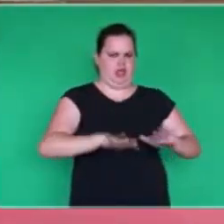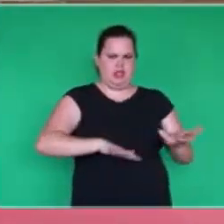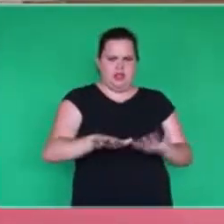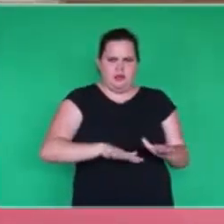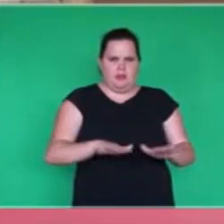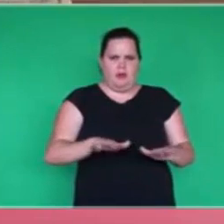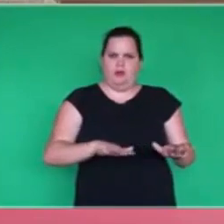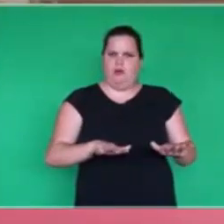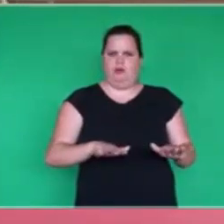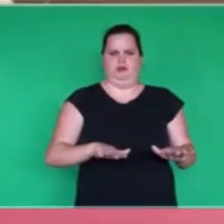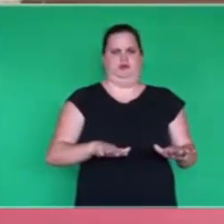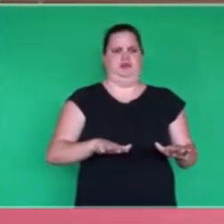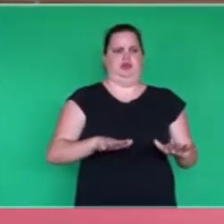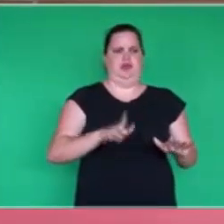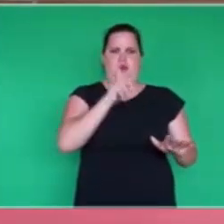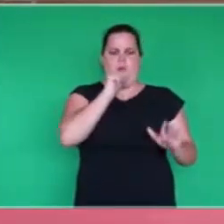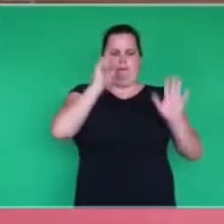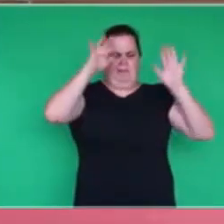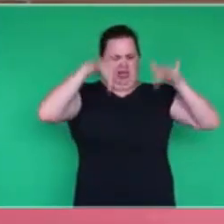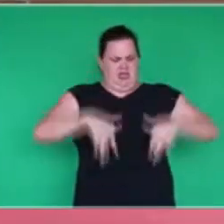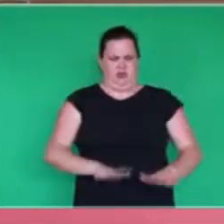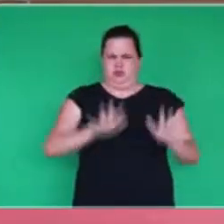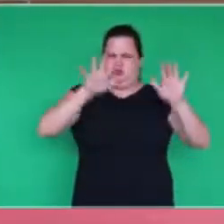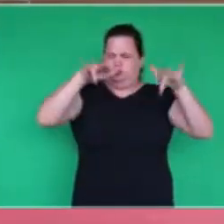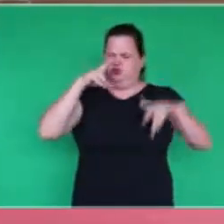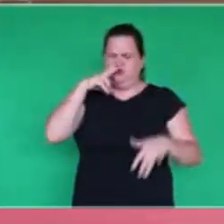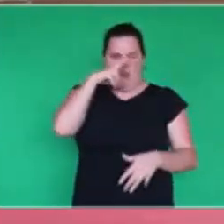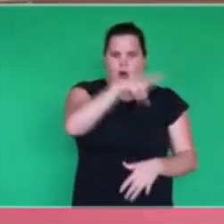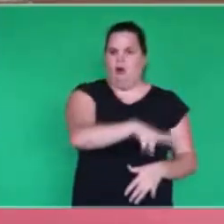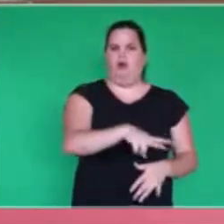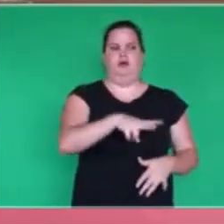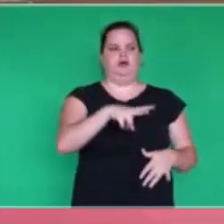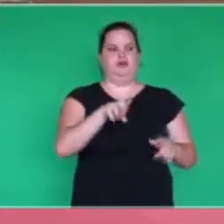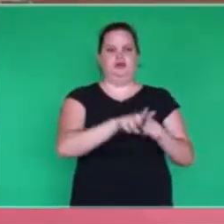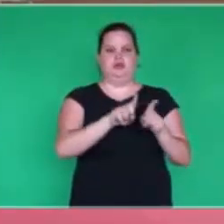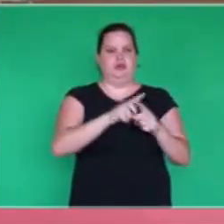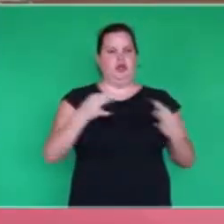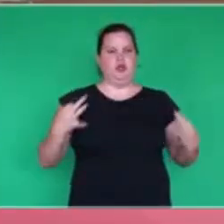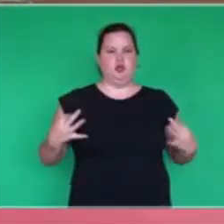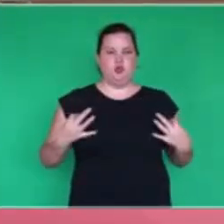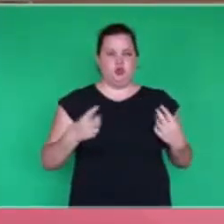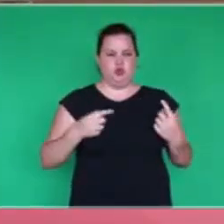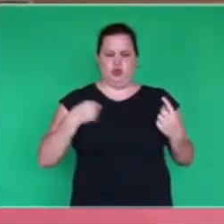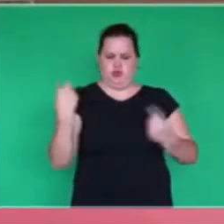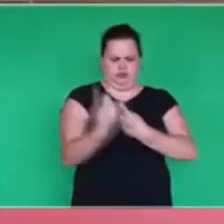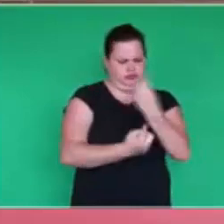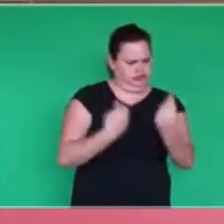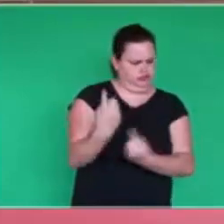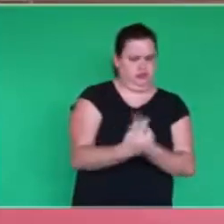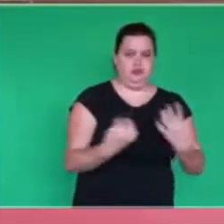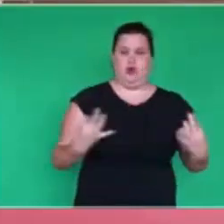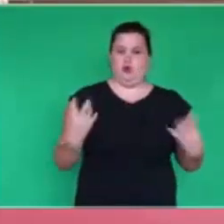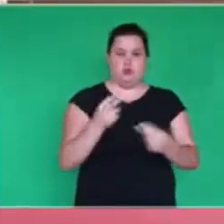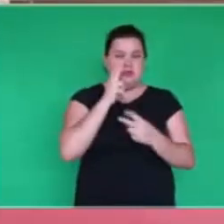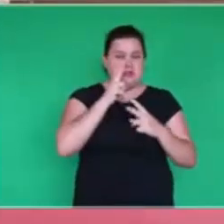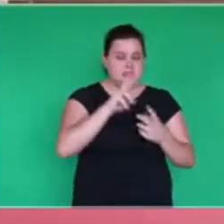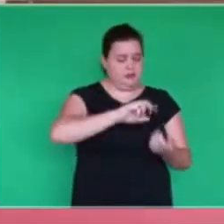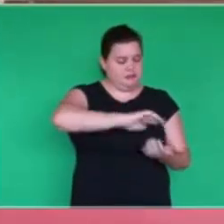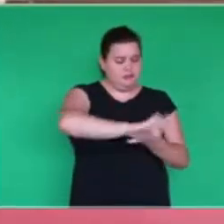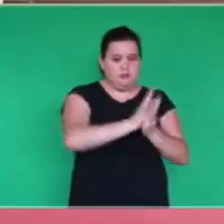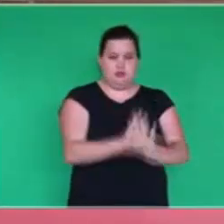trumpets. On the fourth one, the church will be raptured. But there still will be a